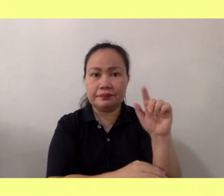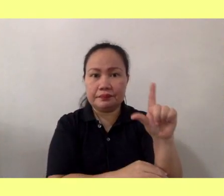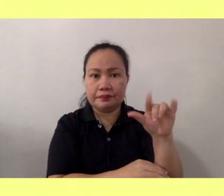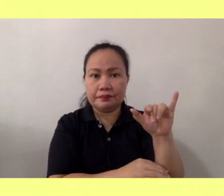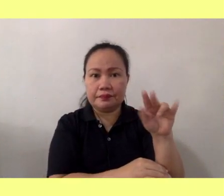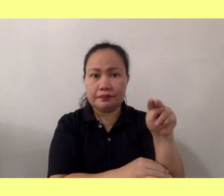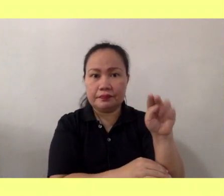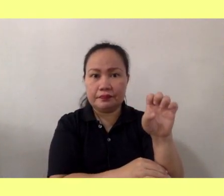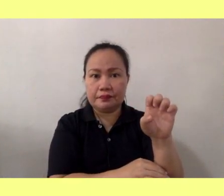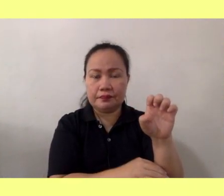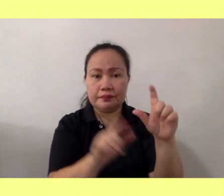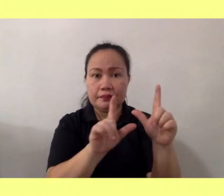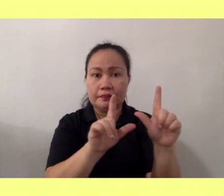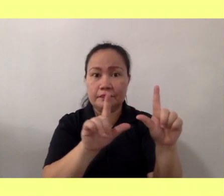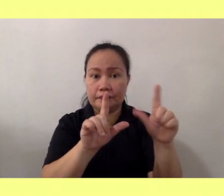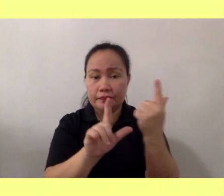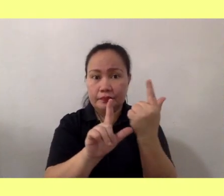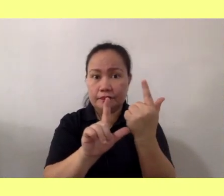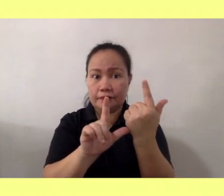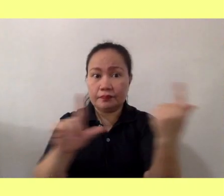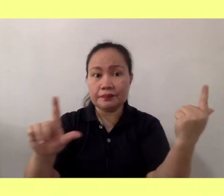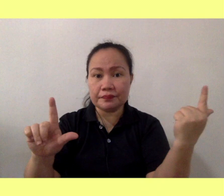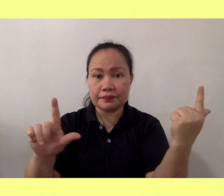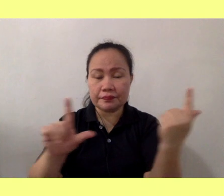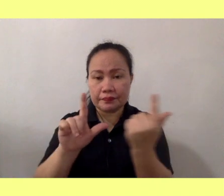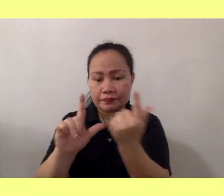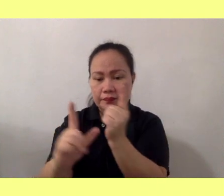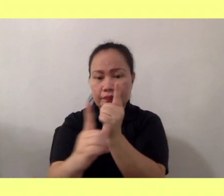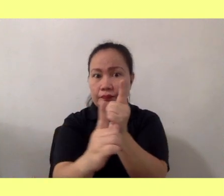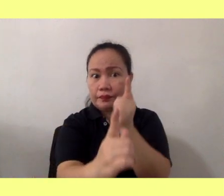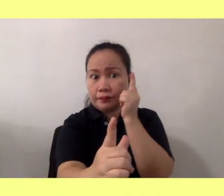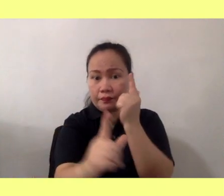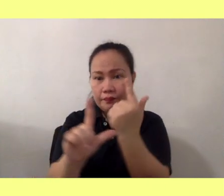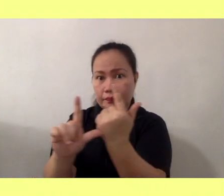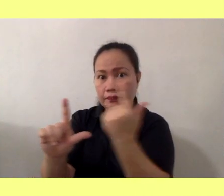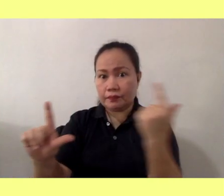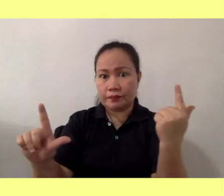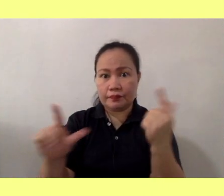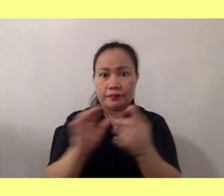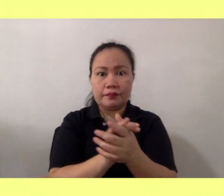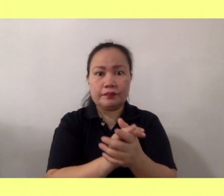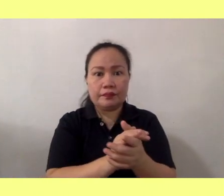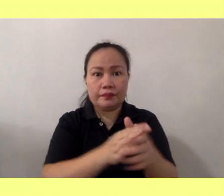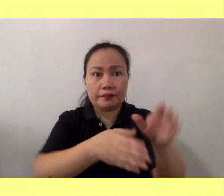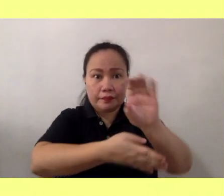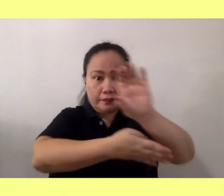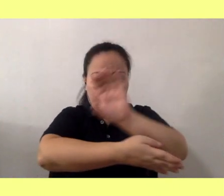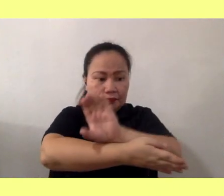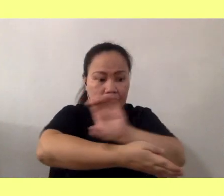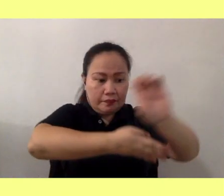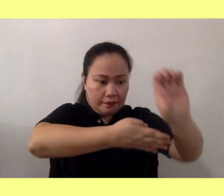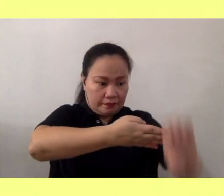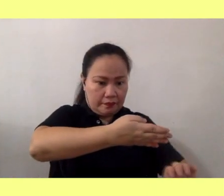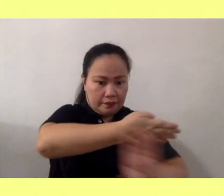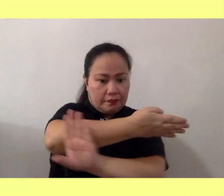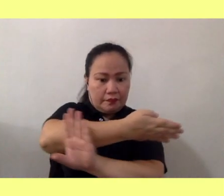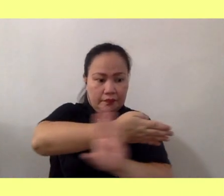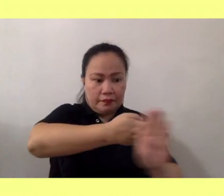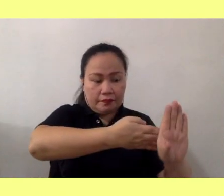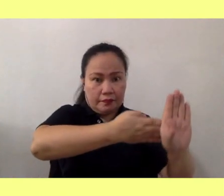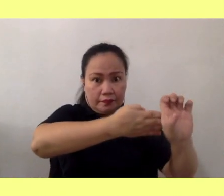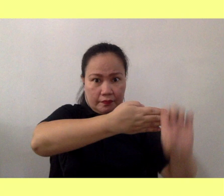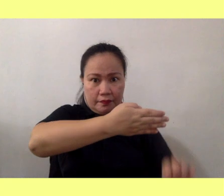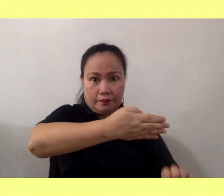sa line, isa sa mga representations natin itong edge of a table. So, pag sinabi natin edge,